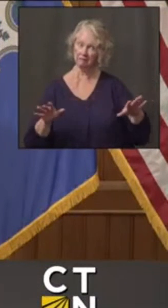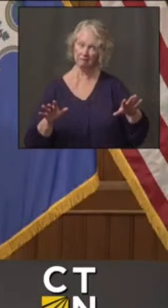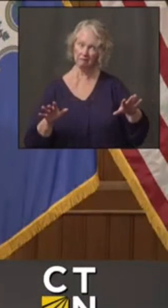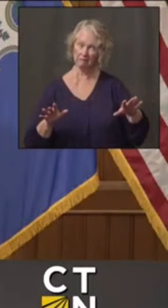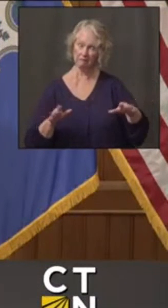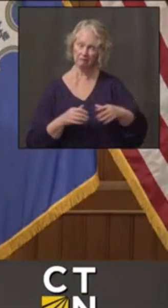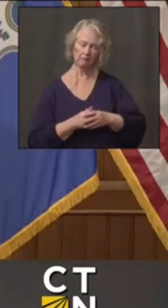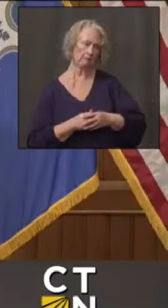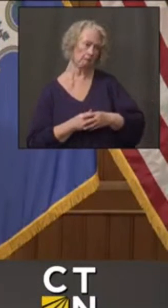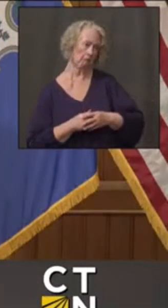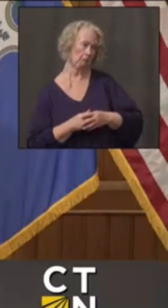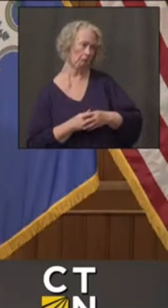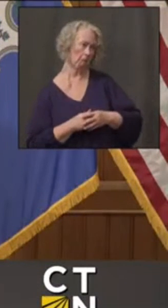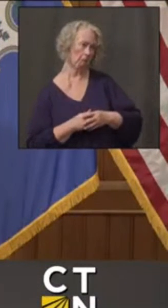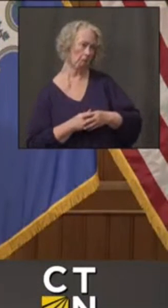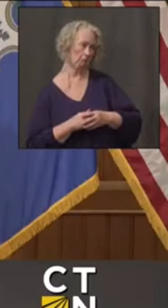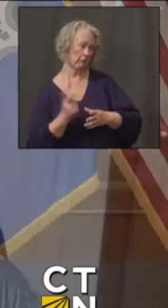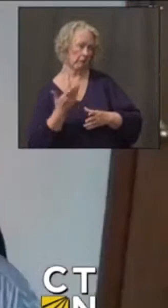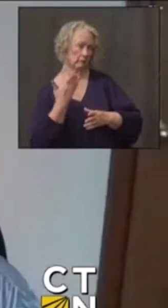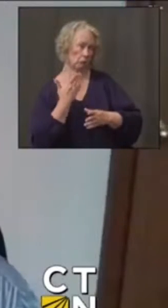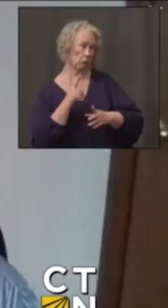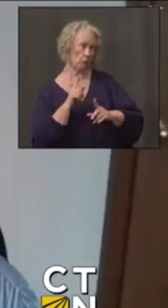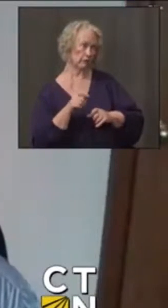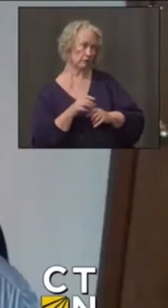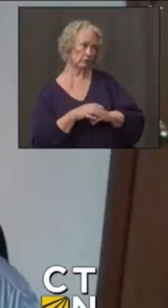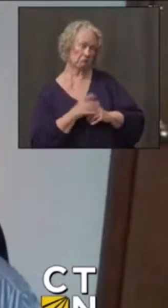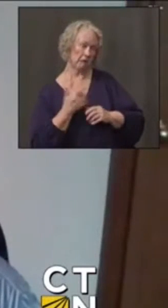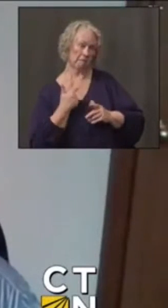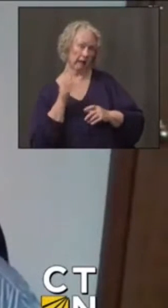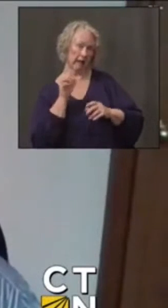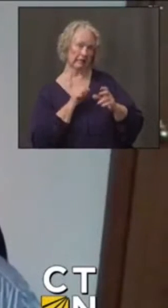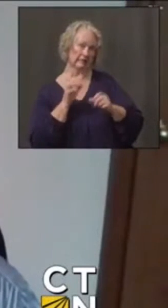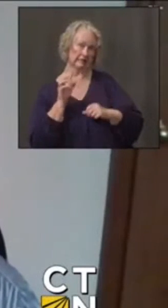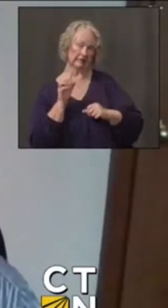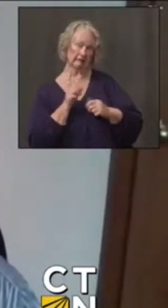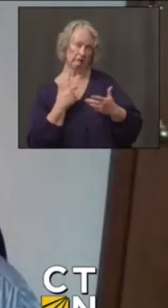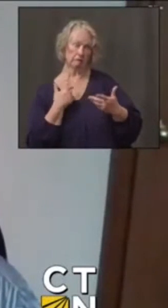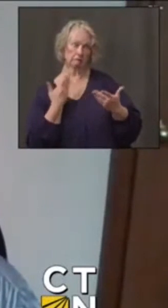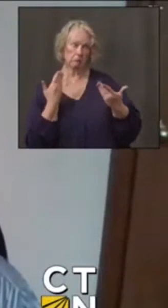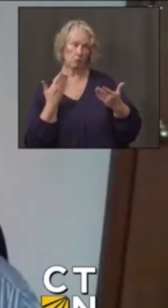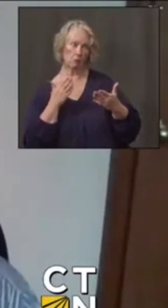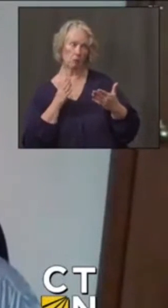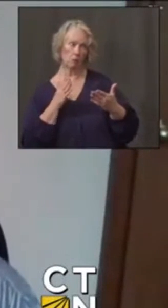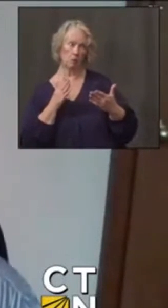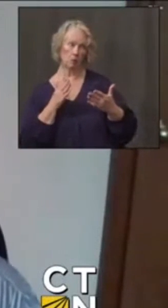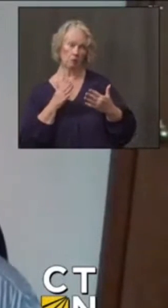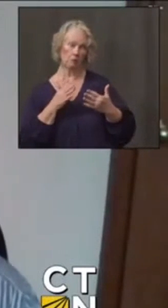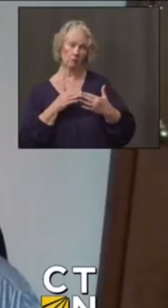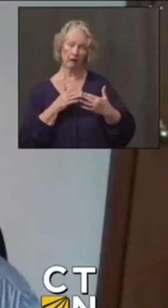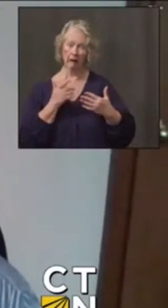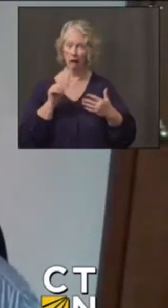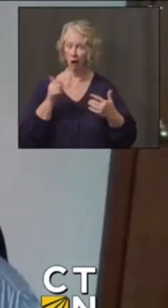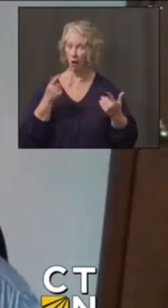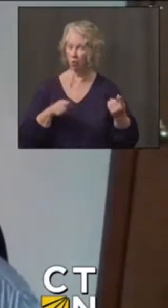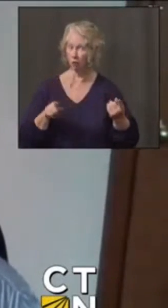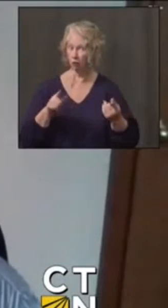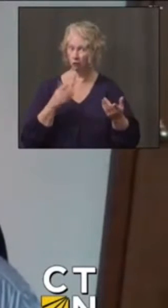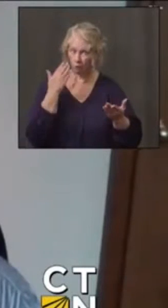It's a great question. I would only be speculating to answer that. Do others have a perspective?